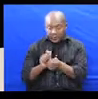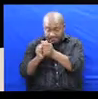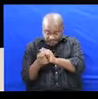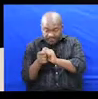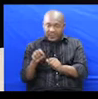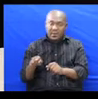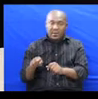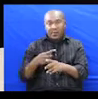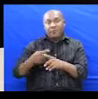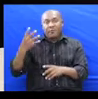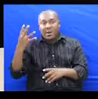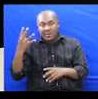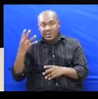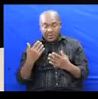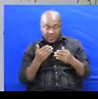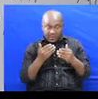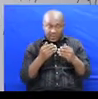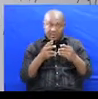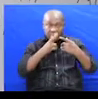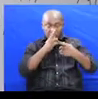go for solution.